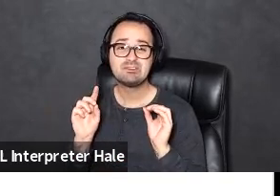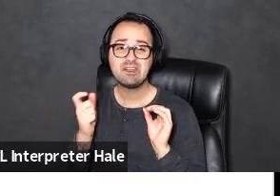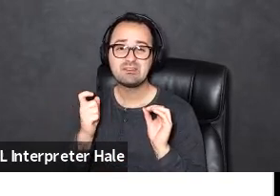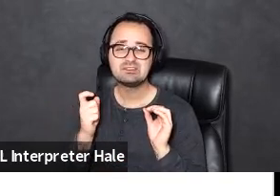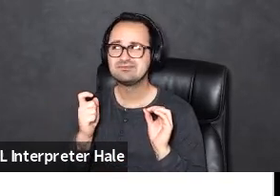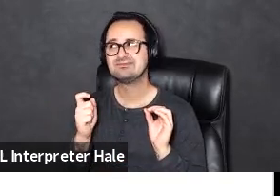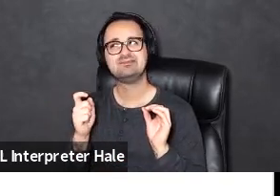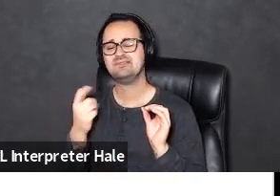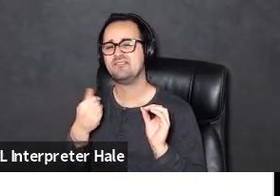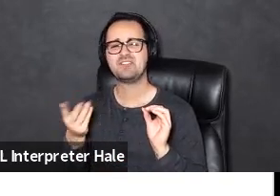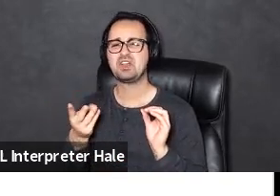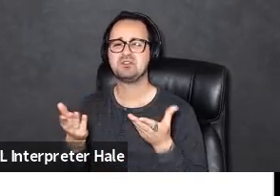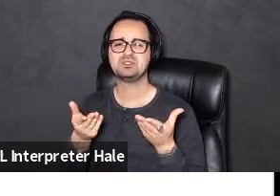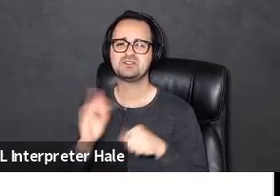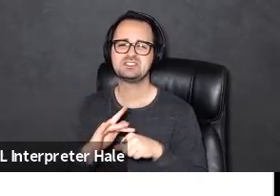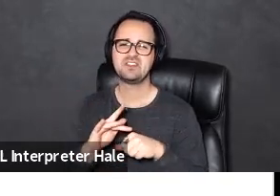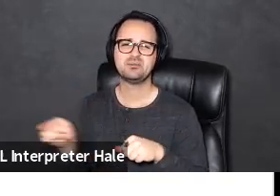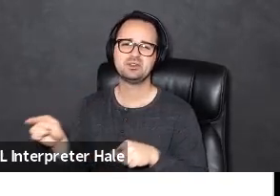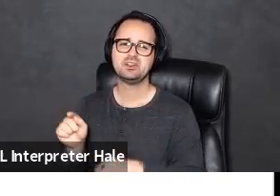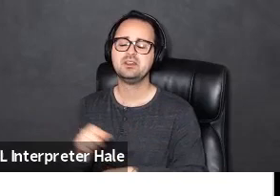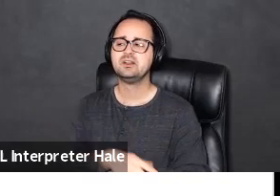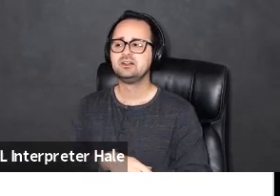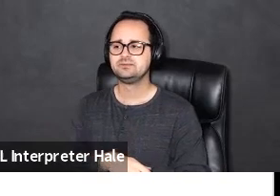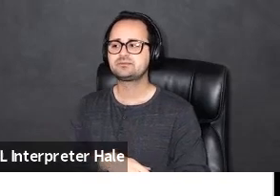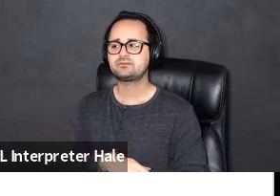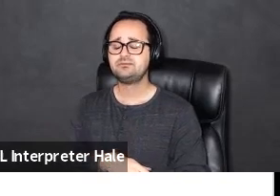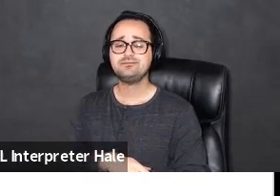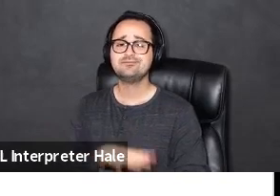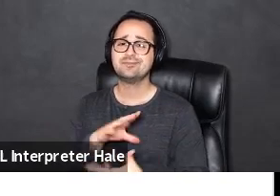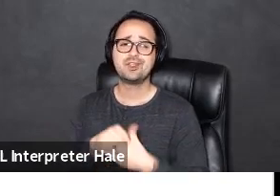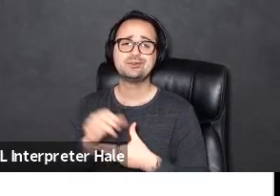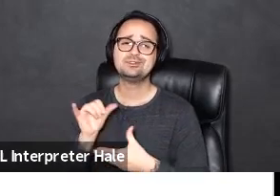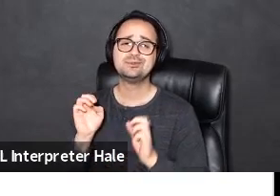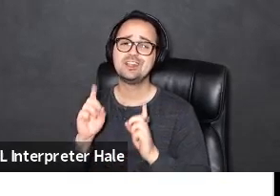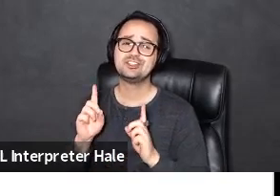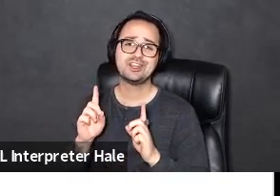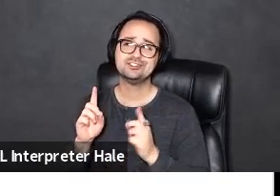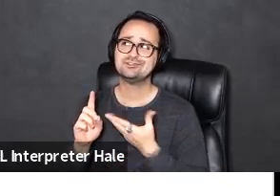lot of services. And that includes even education at school.